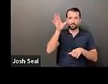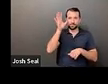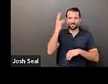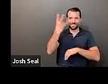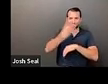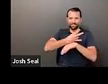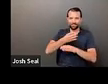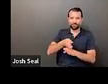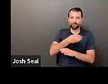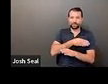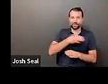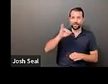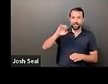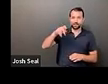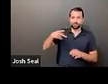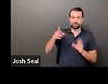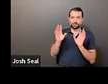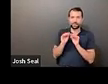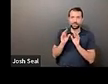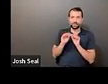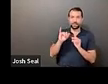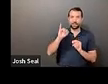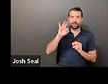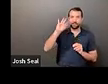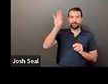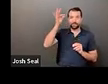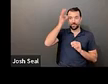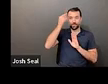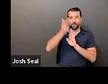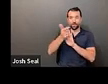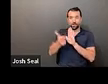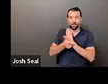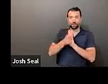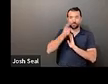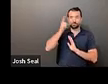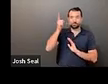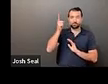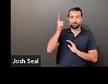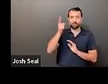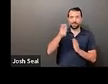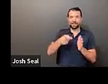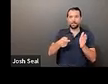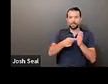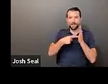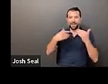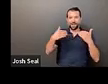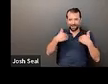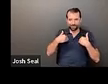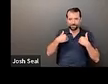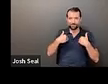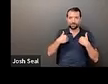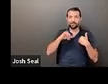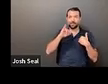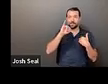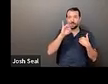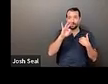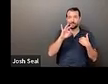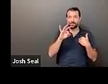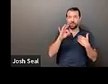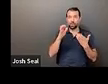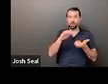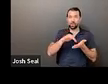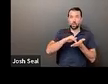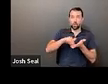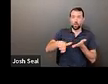are regulatory. These are things that need to happen, okay? Waiver of 7-day notice for an IEP meeting. Annual IEP